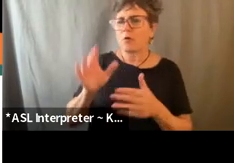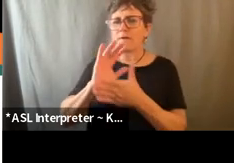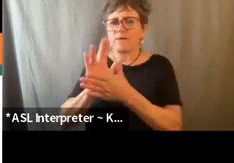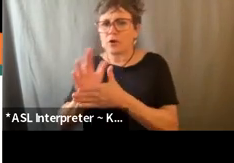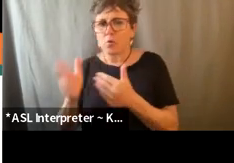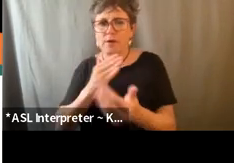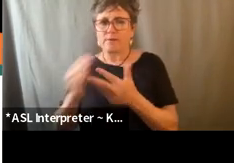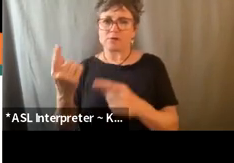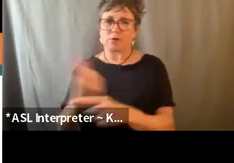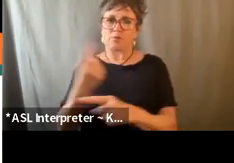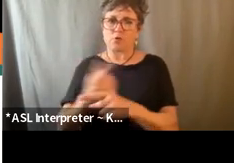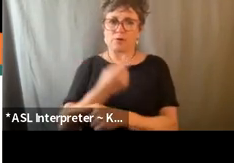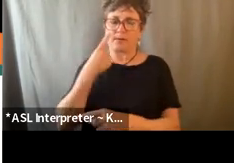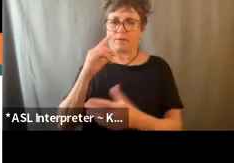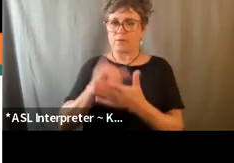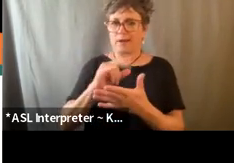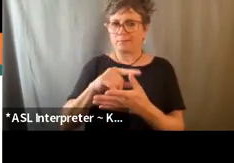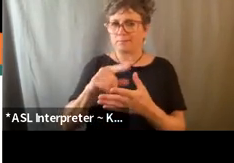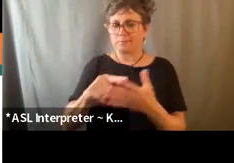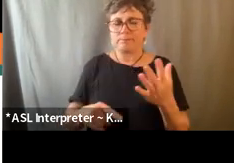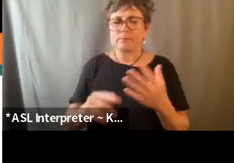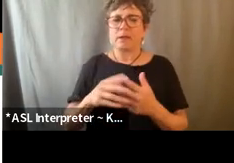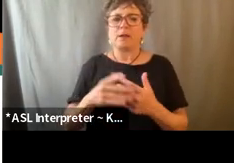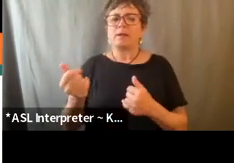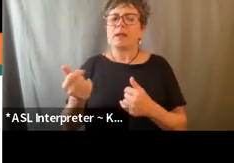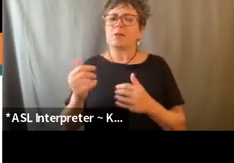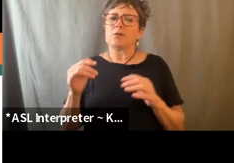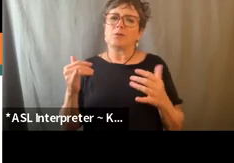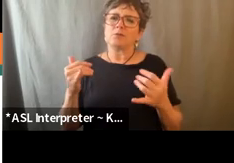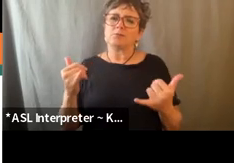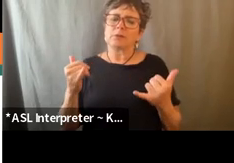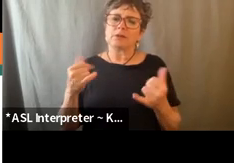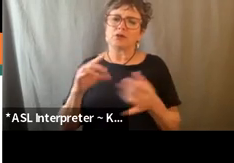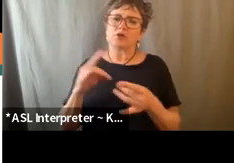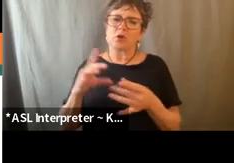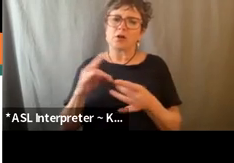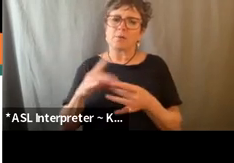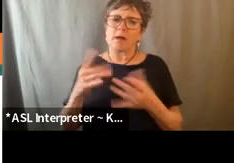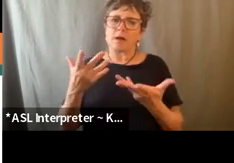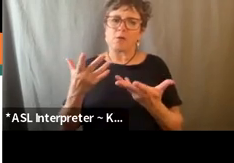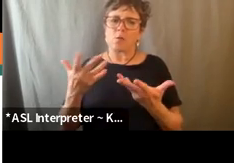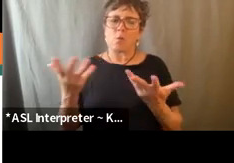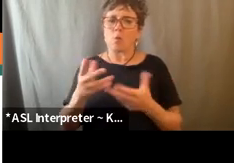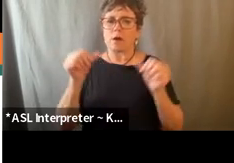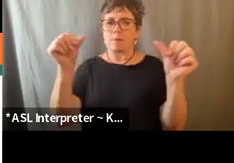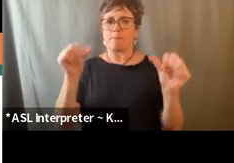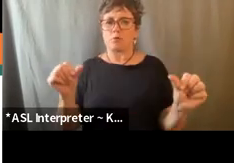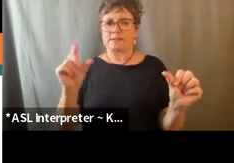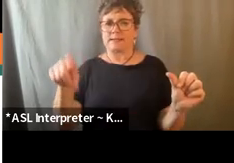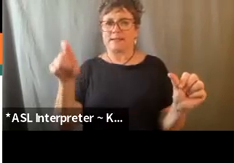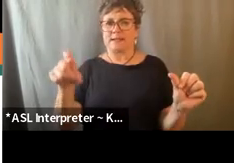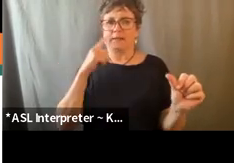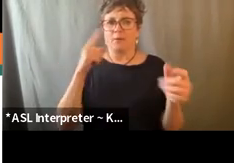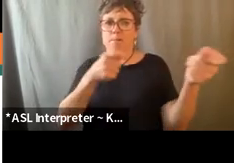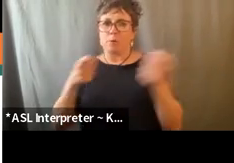appropriate, for that channel. Let's talk a little bit about those elements that a post needs, specifically to engage a